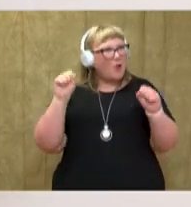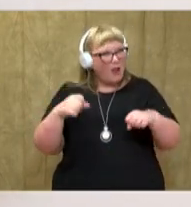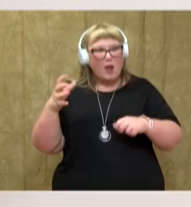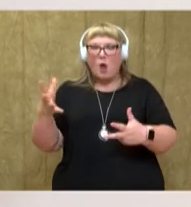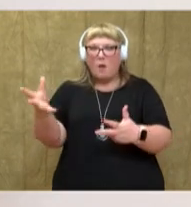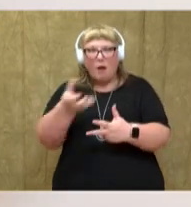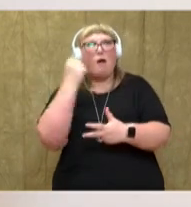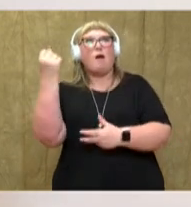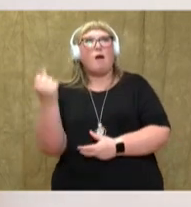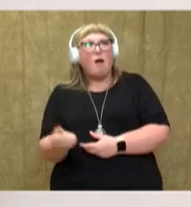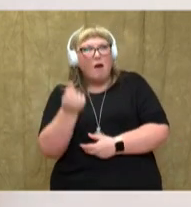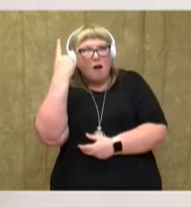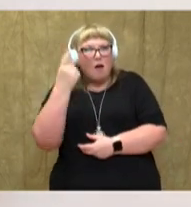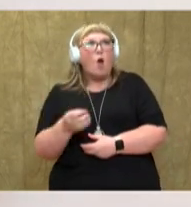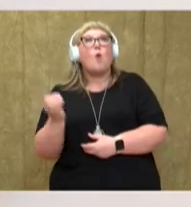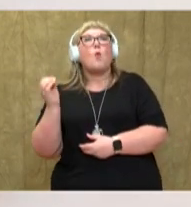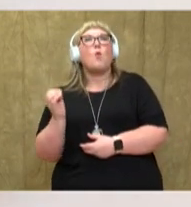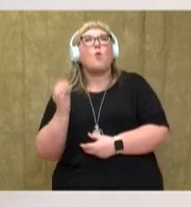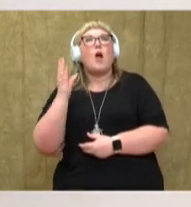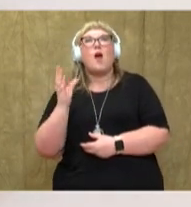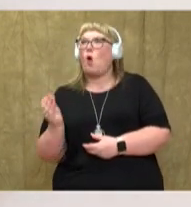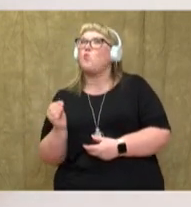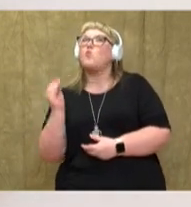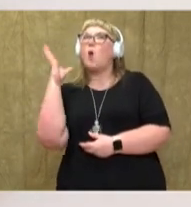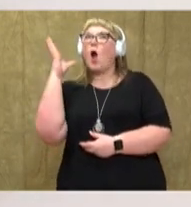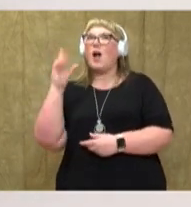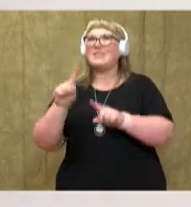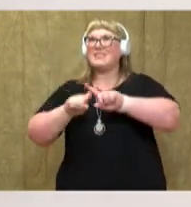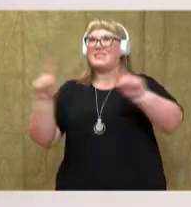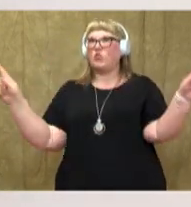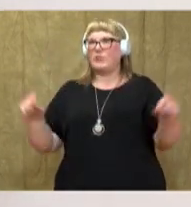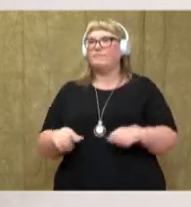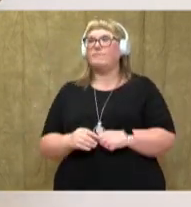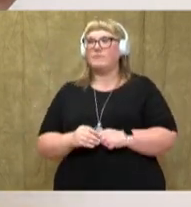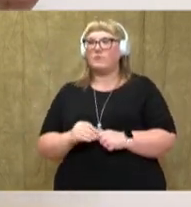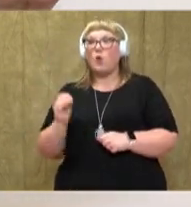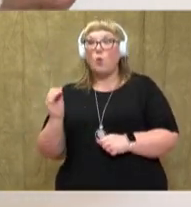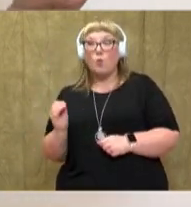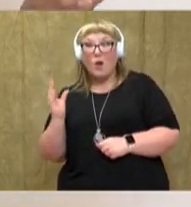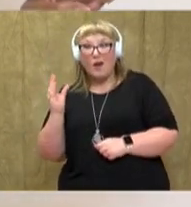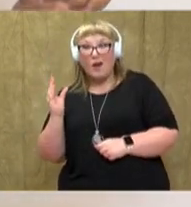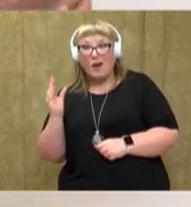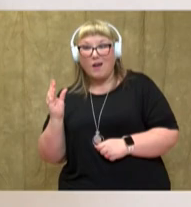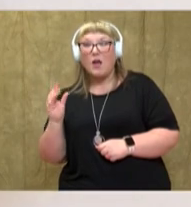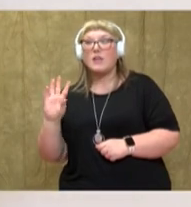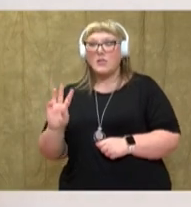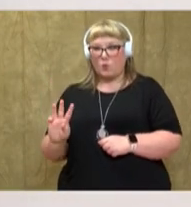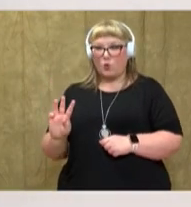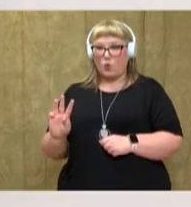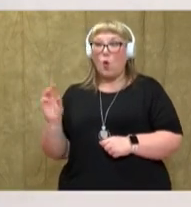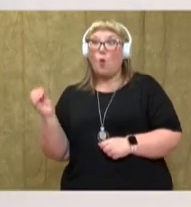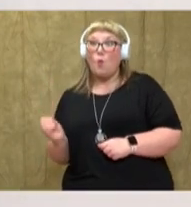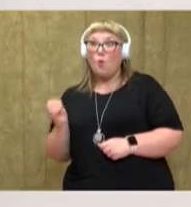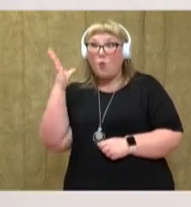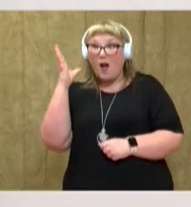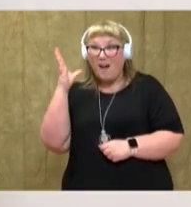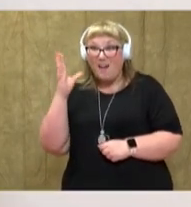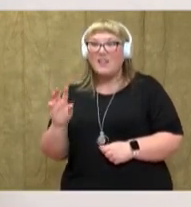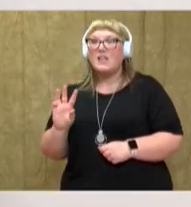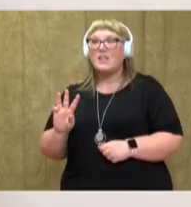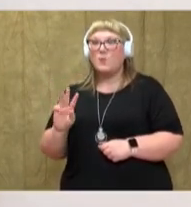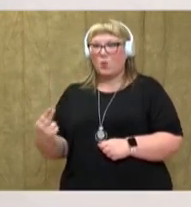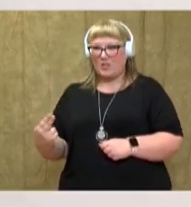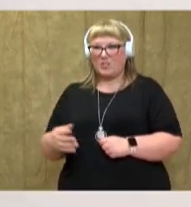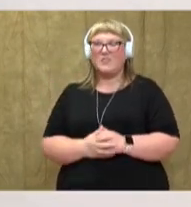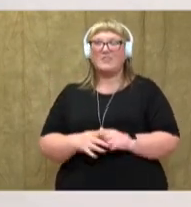grab it and to understand that right now for with, the first sound we hear is the W, the singular letter sound for the letter W, W,